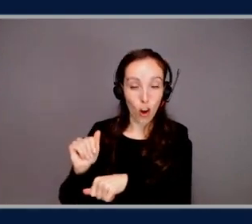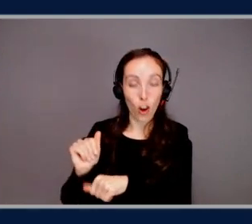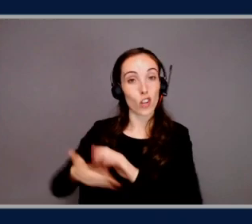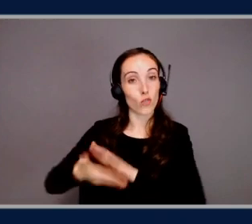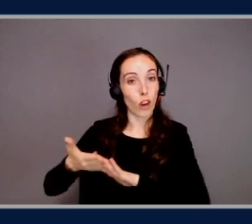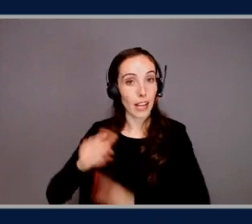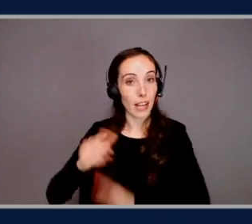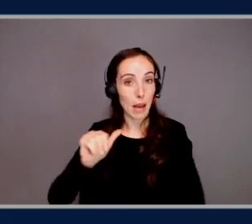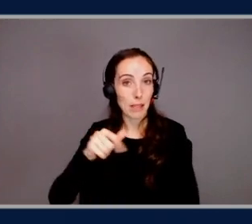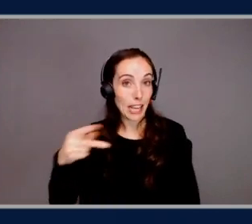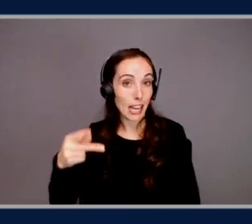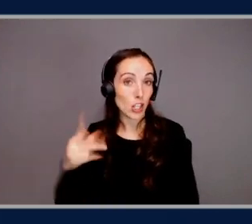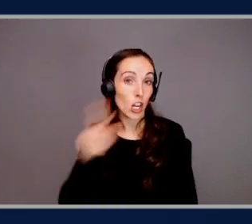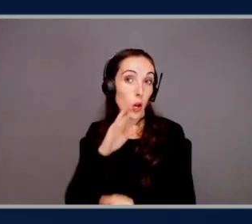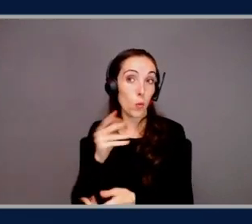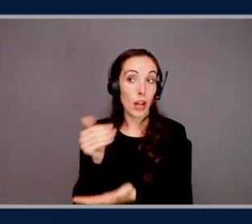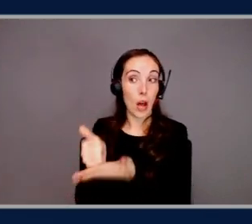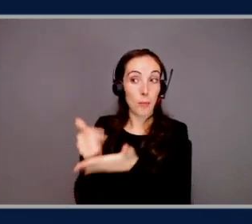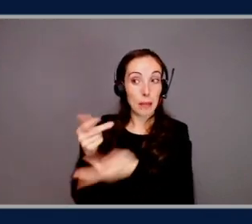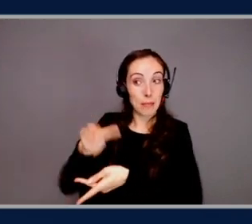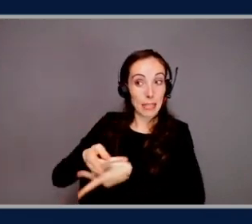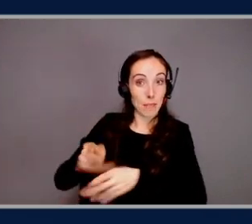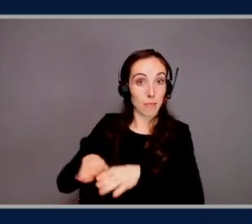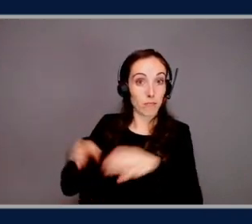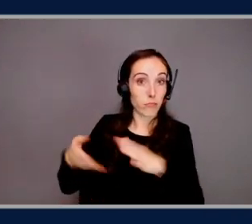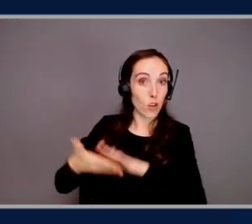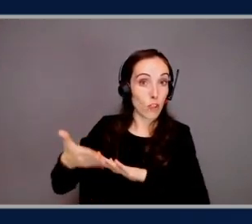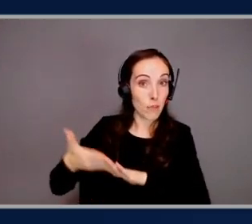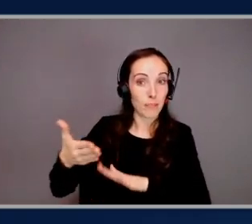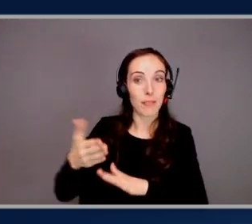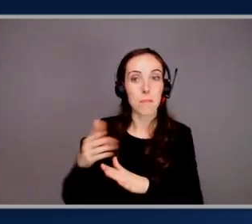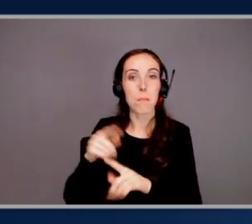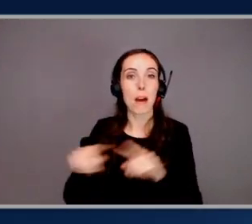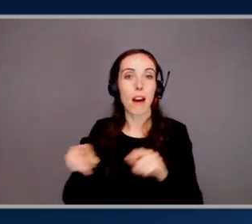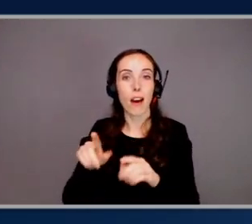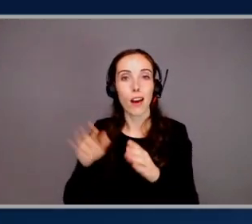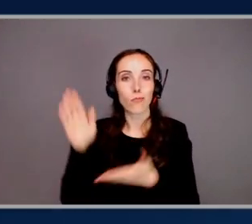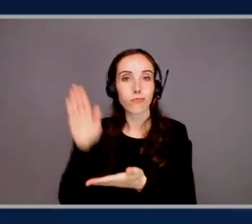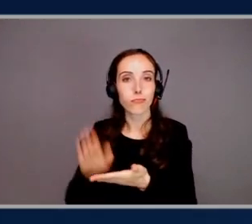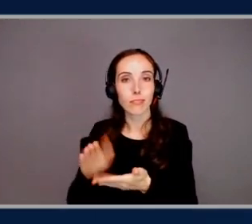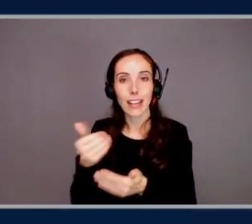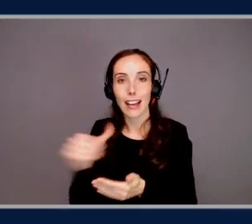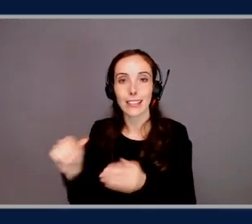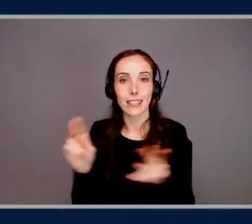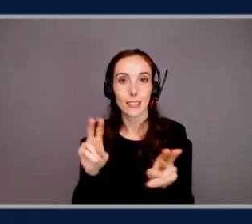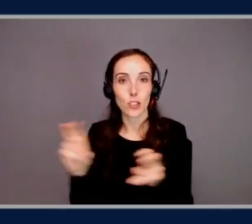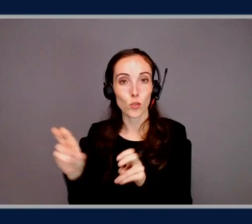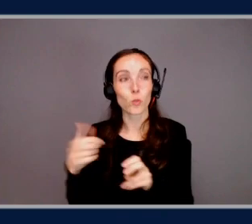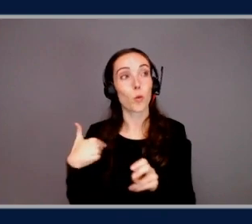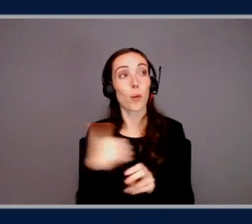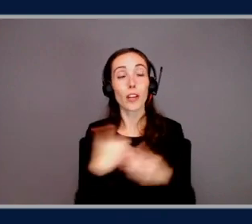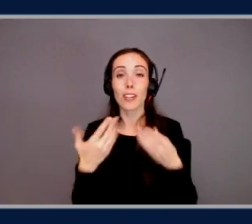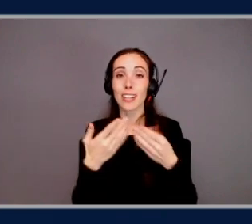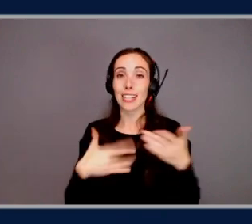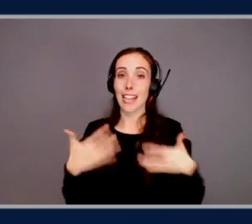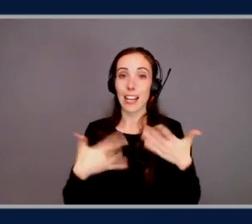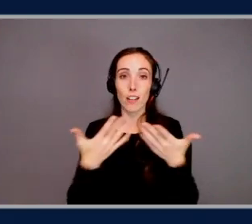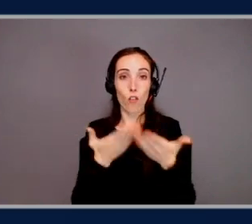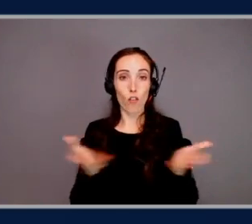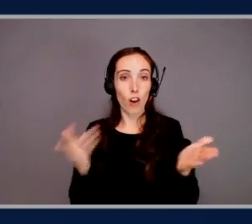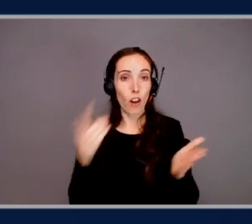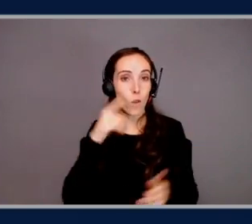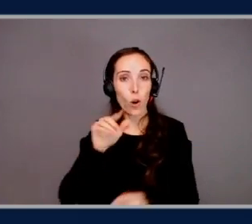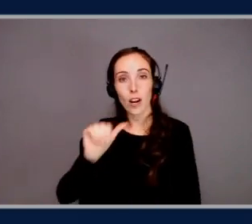keep those applications running and or debug them more quickly. So we're really excited just overall for agents and where agents will go in terms